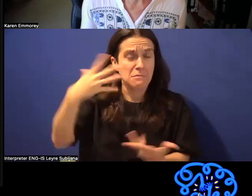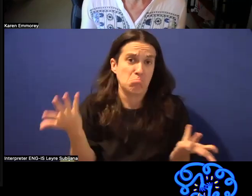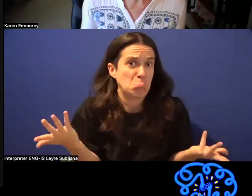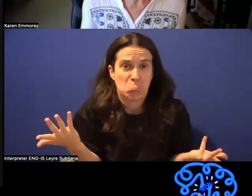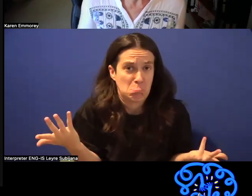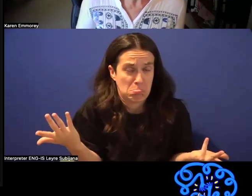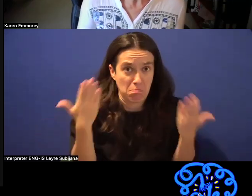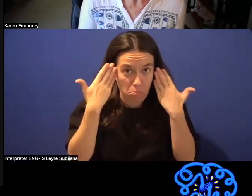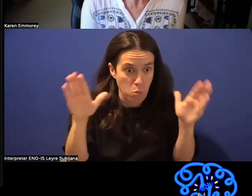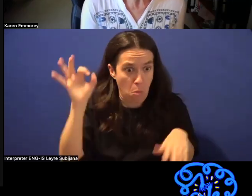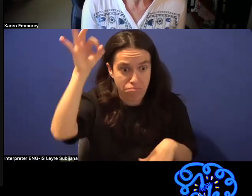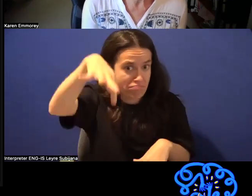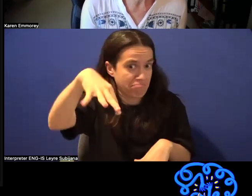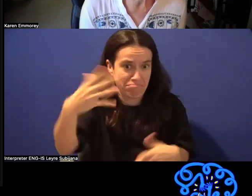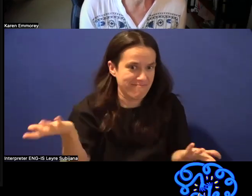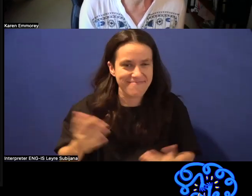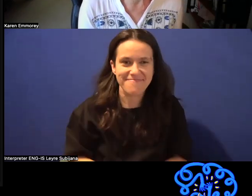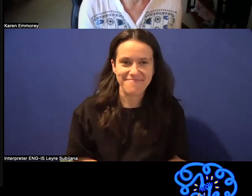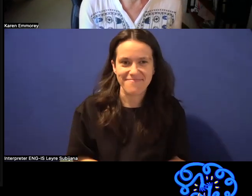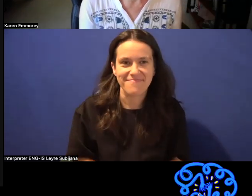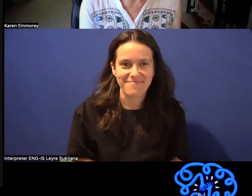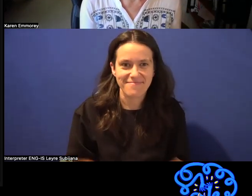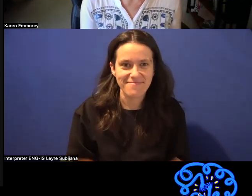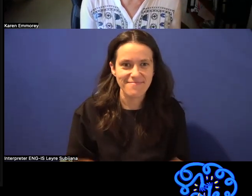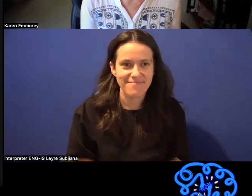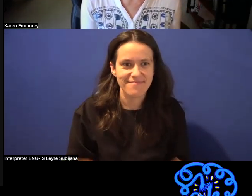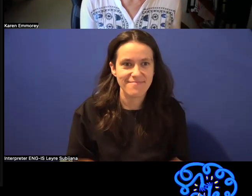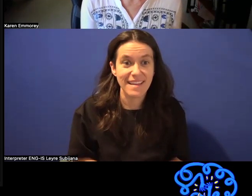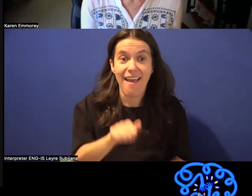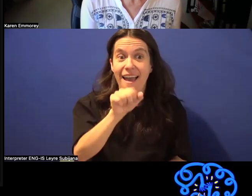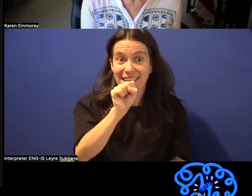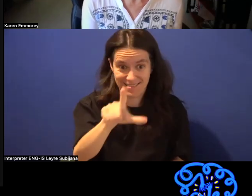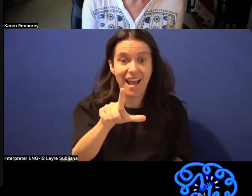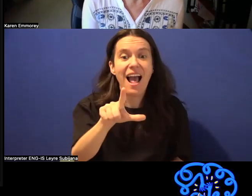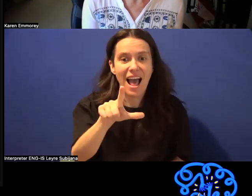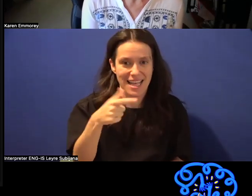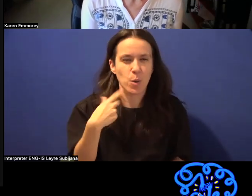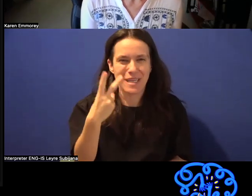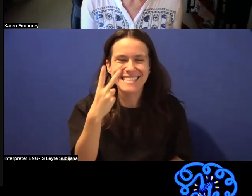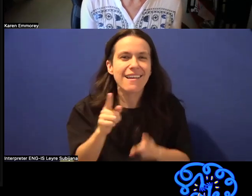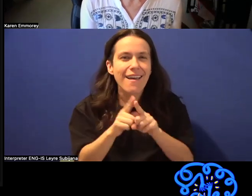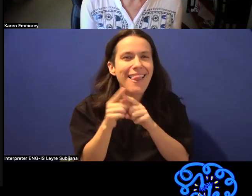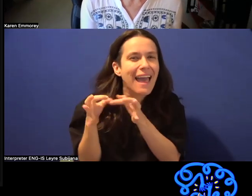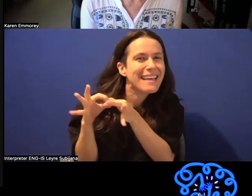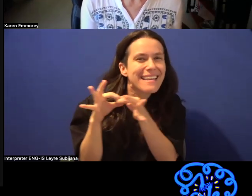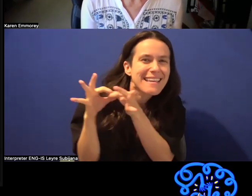In ASL, we can see these signs, the ASL kinship terms